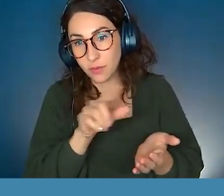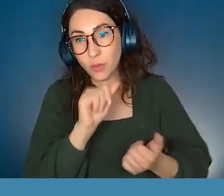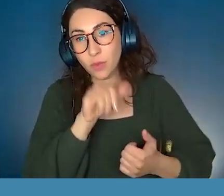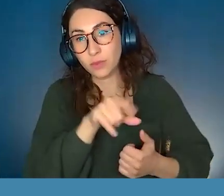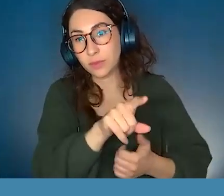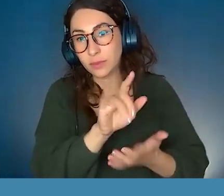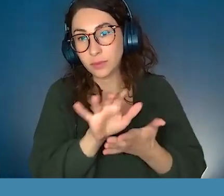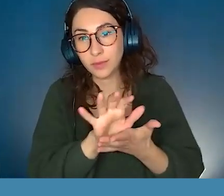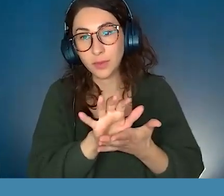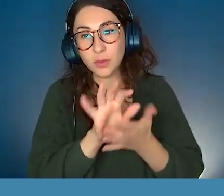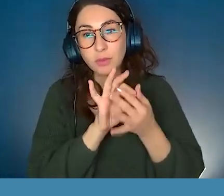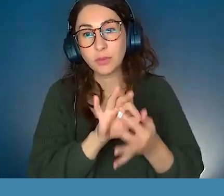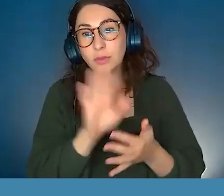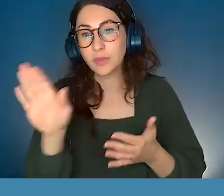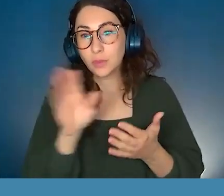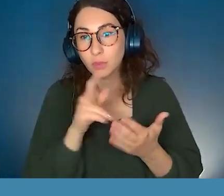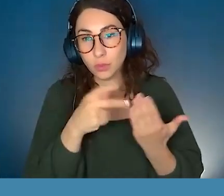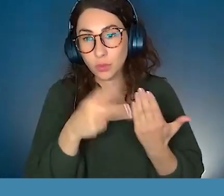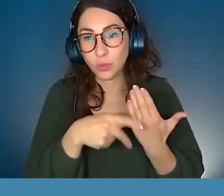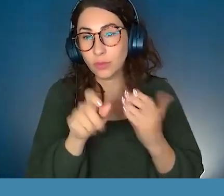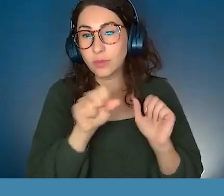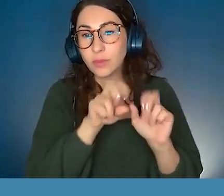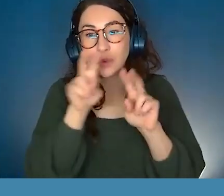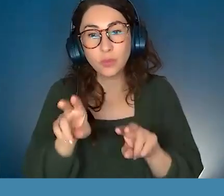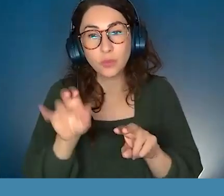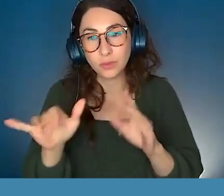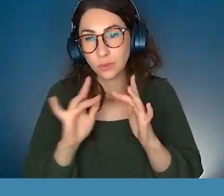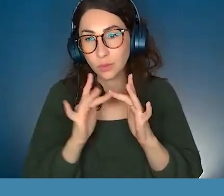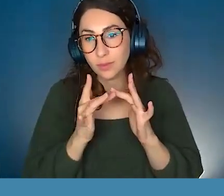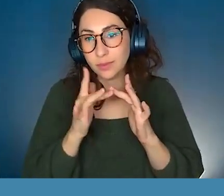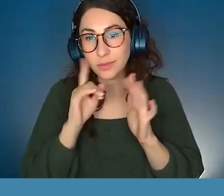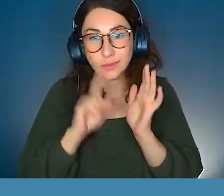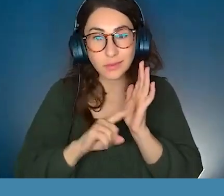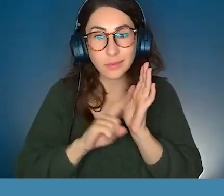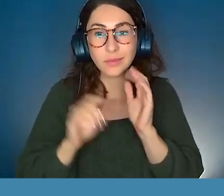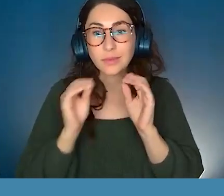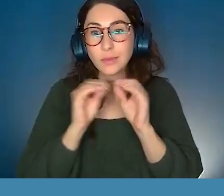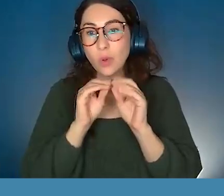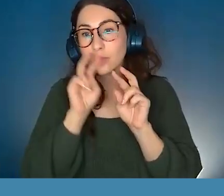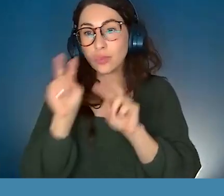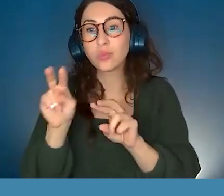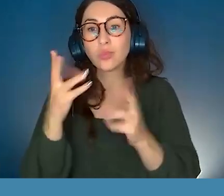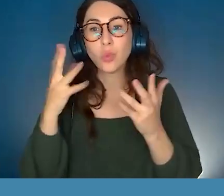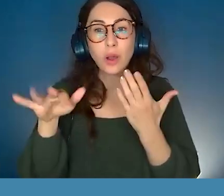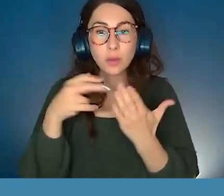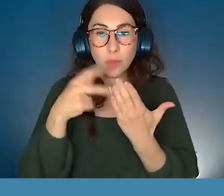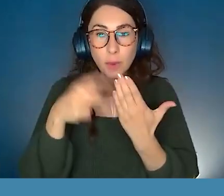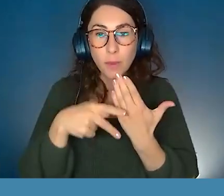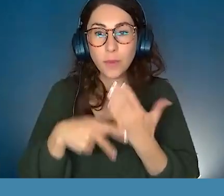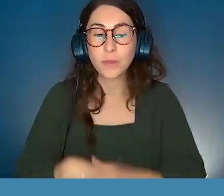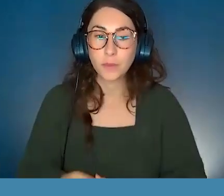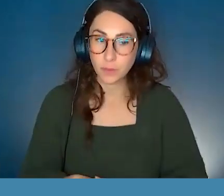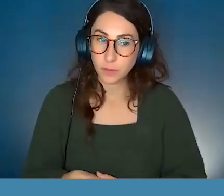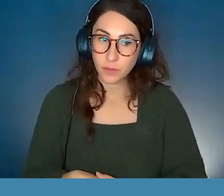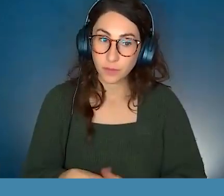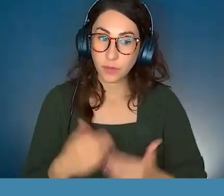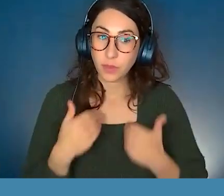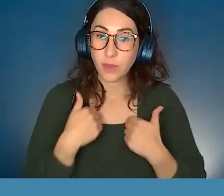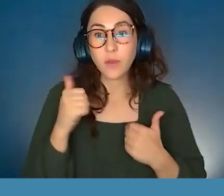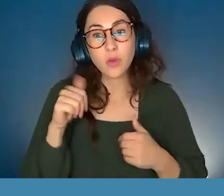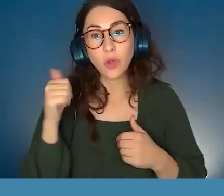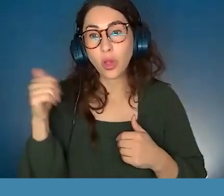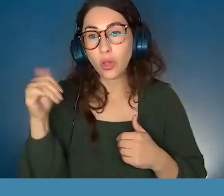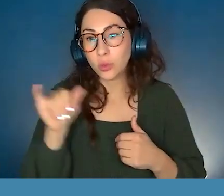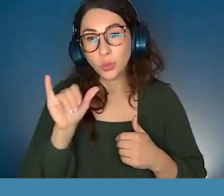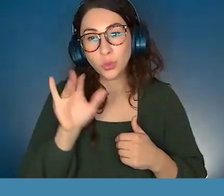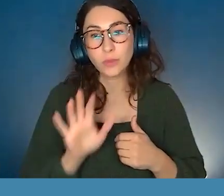program. You can always go on their website to find out more about their respite care program. But there's other respite care programs across